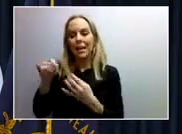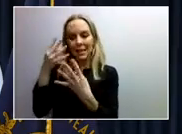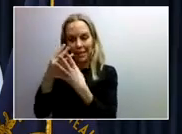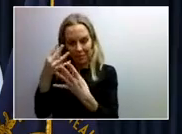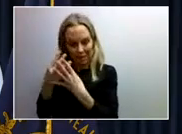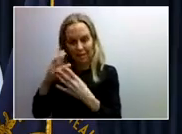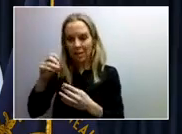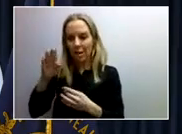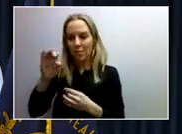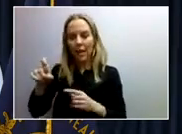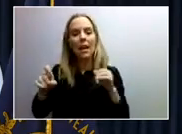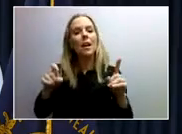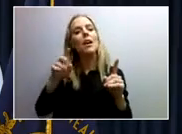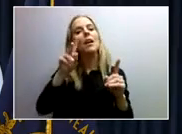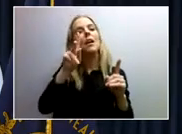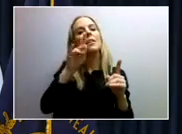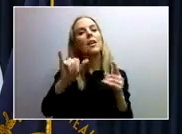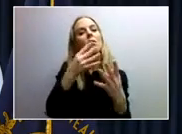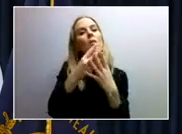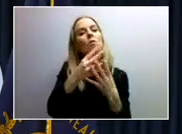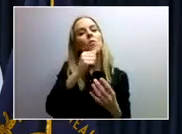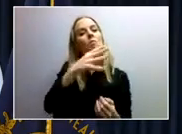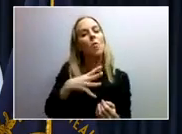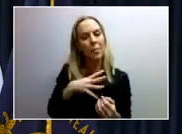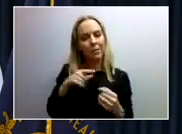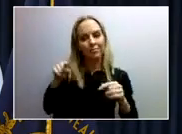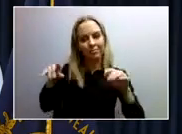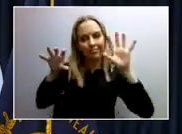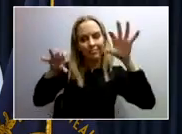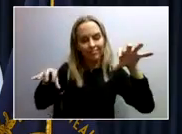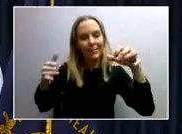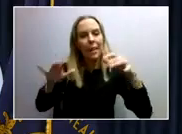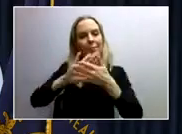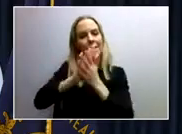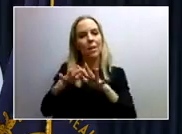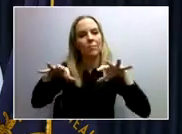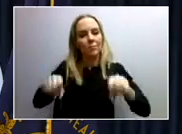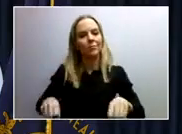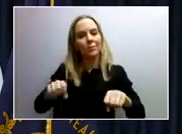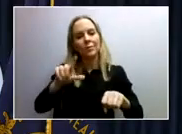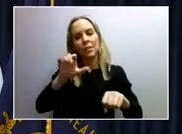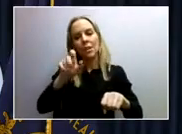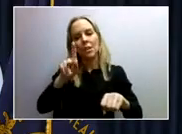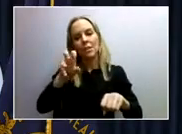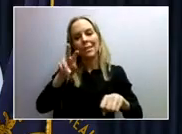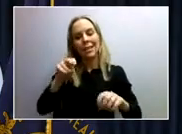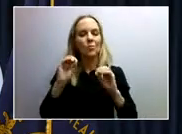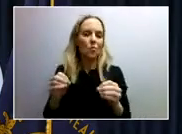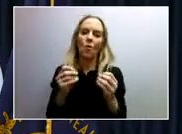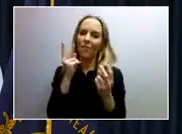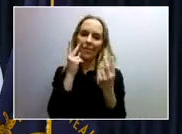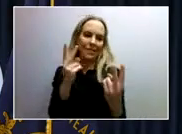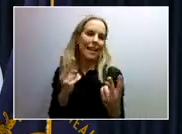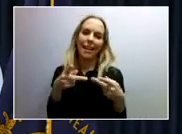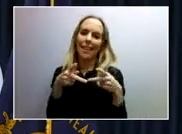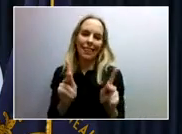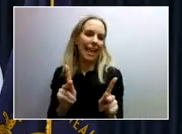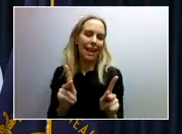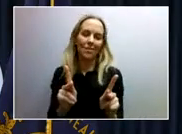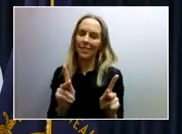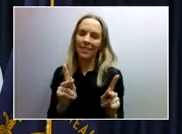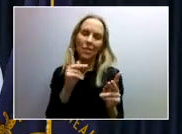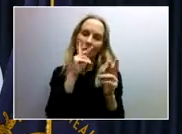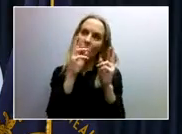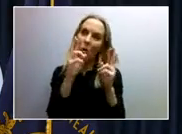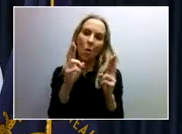Correctional Institution of Women, are moving into a lockdown. No visitation is going to be allowed in the next, and we hope it's a couple